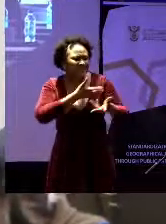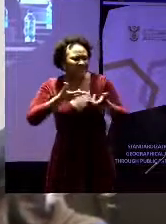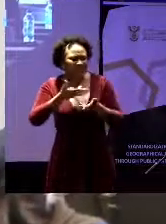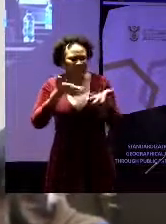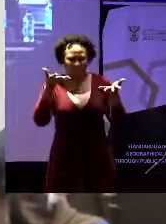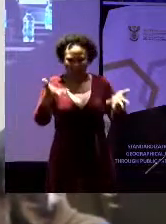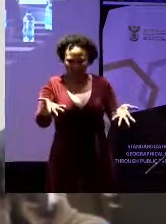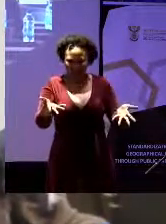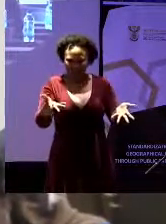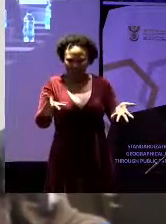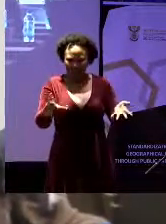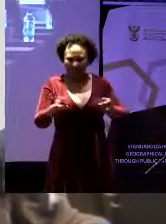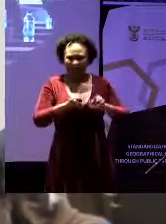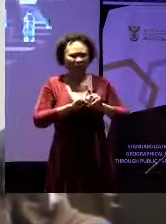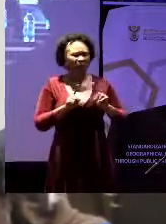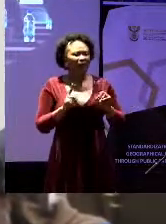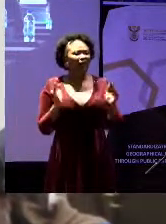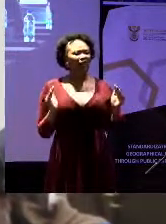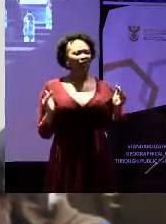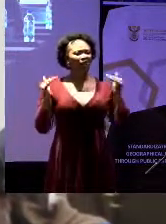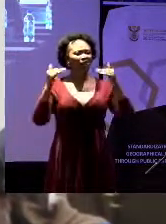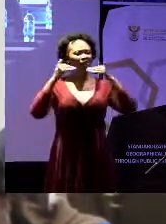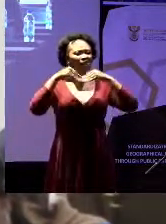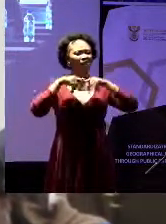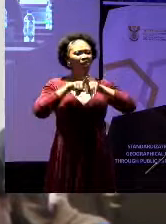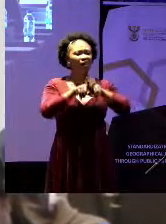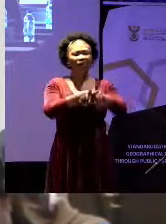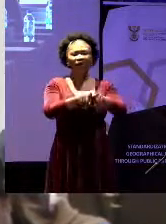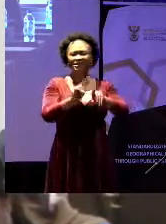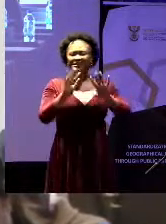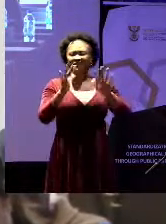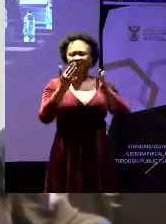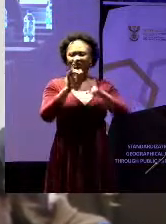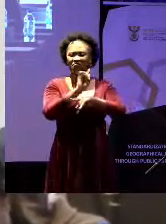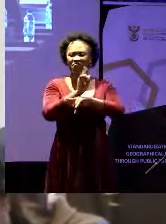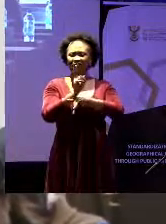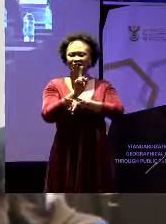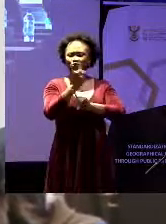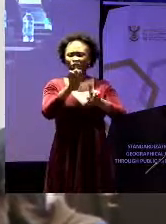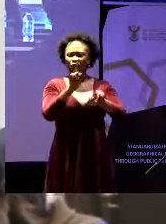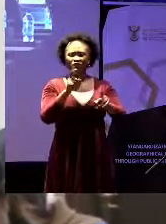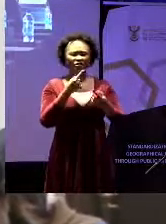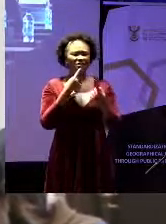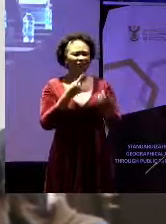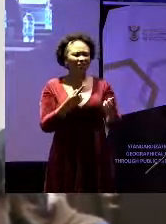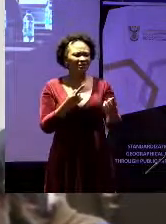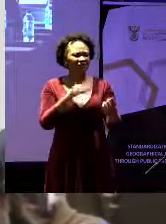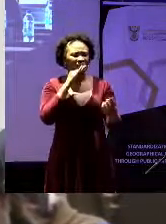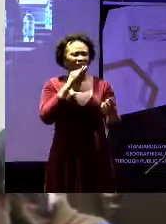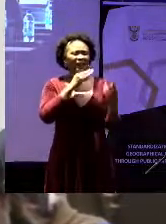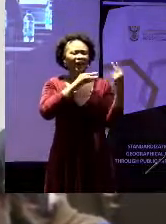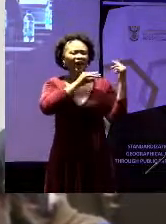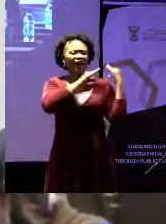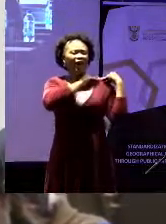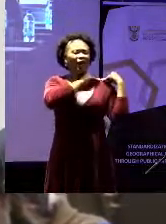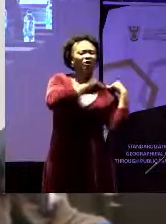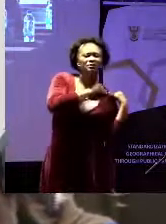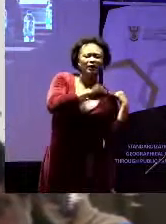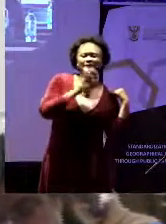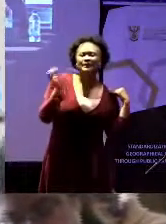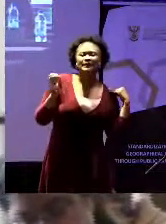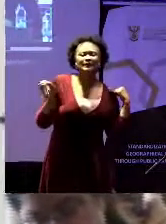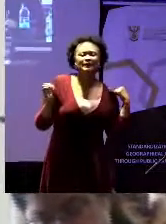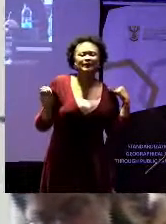nature only allows for 10 minutes of questions and answers. It flies in the face of accountability and transparency